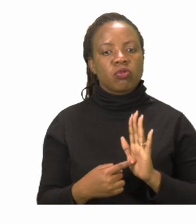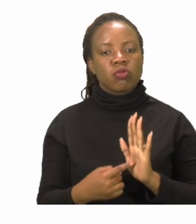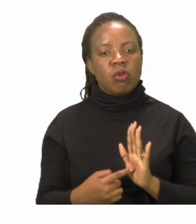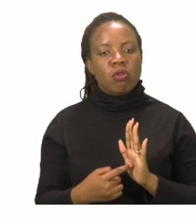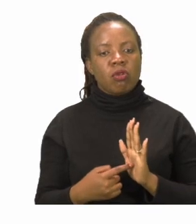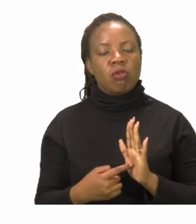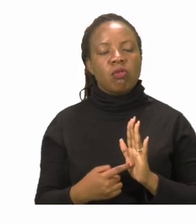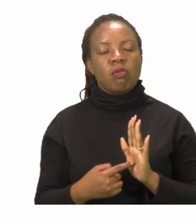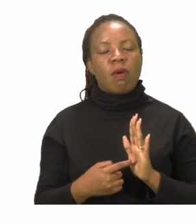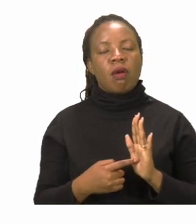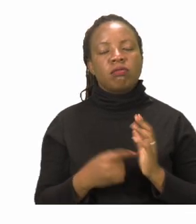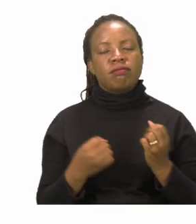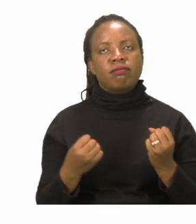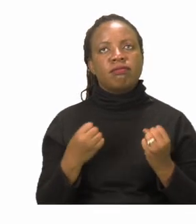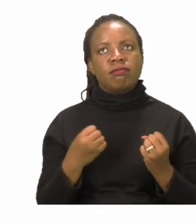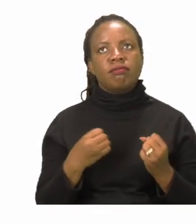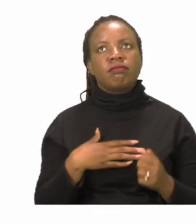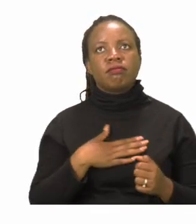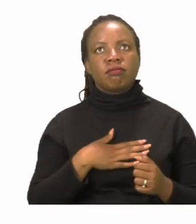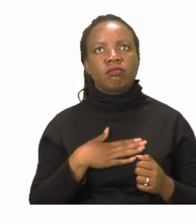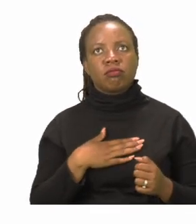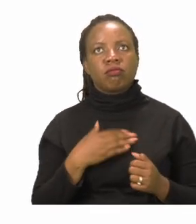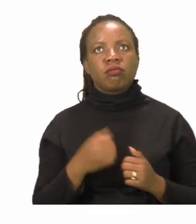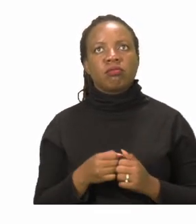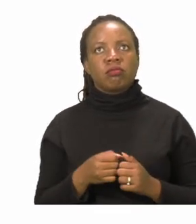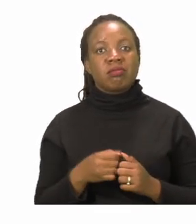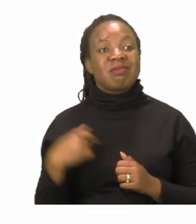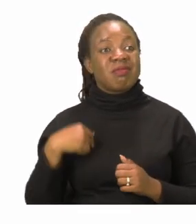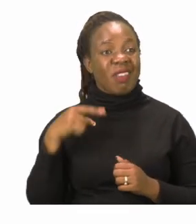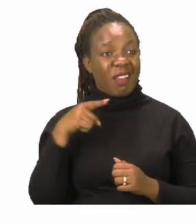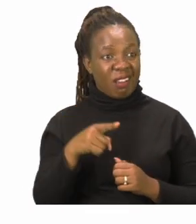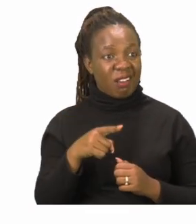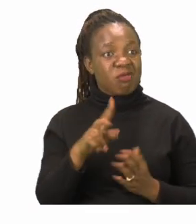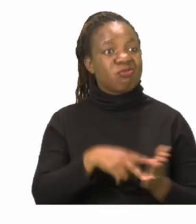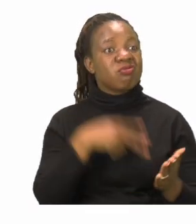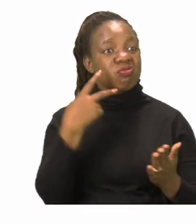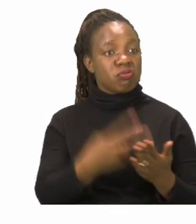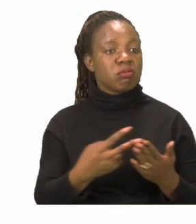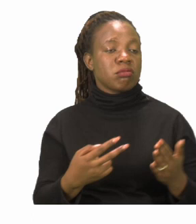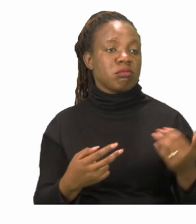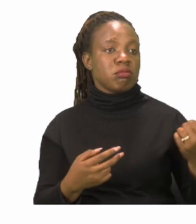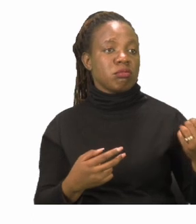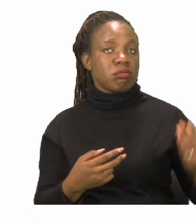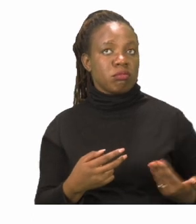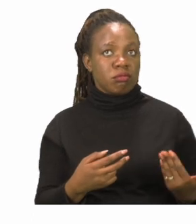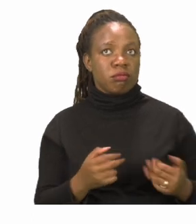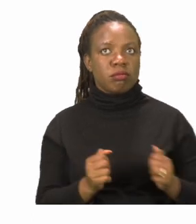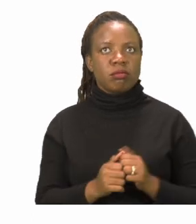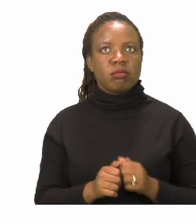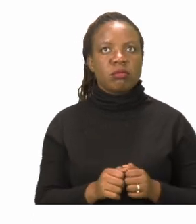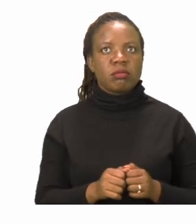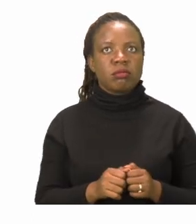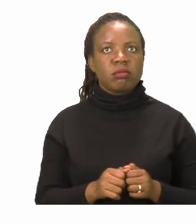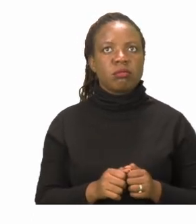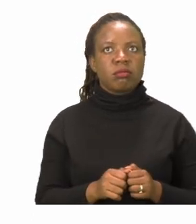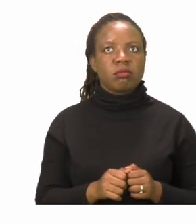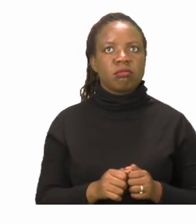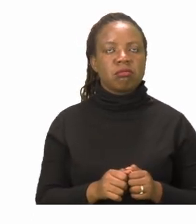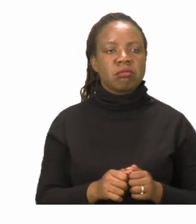strong feeling. He fell off the chair. The dog ate my homework.